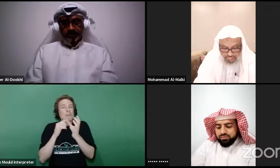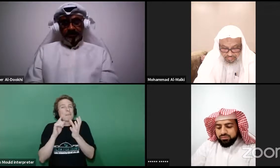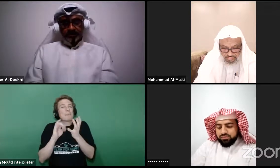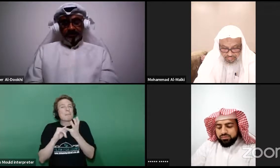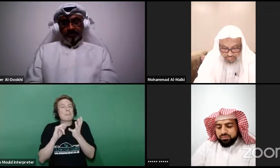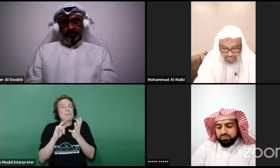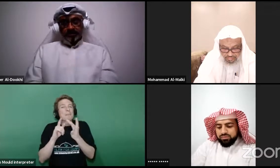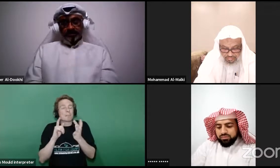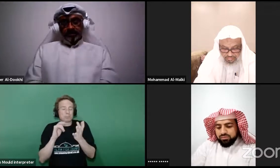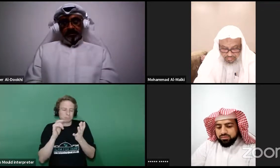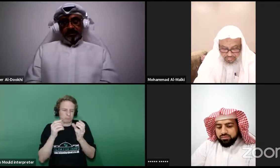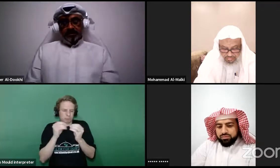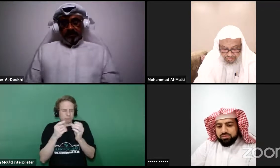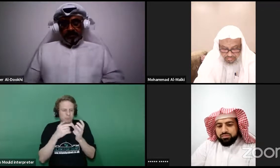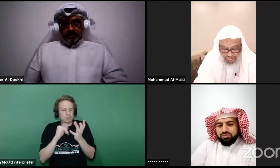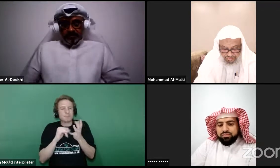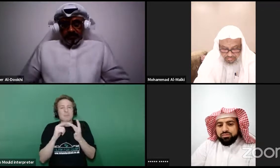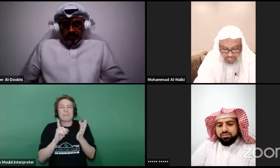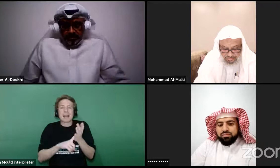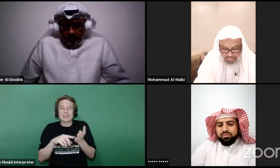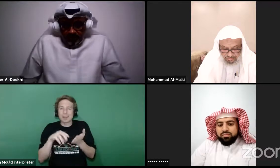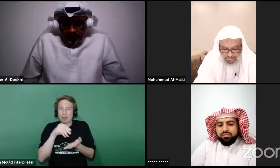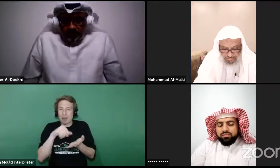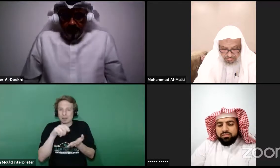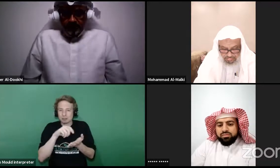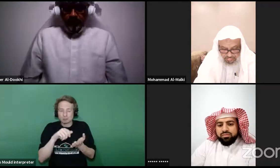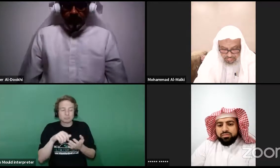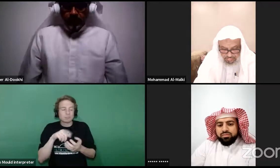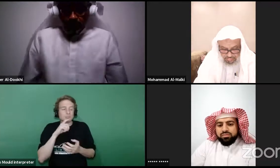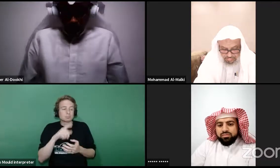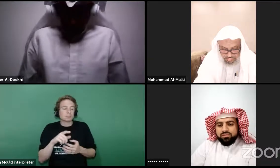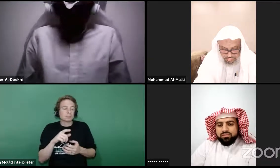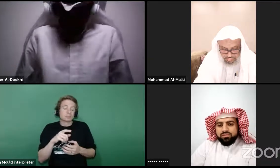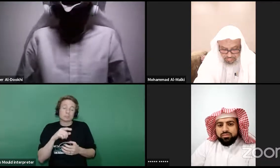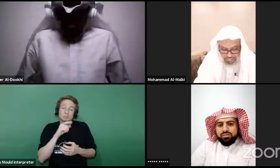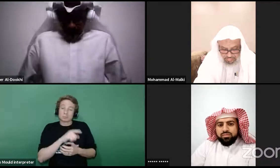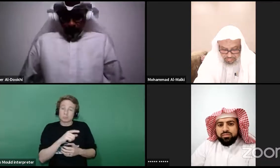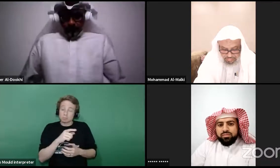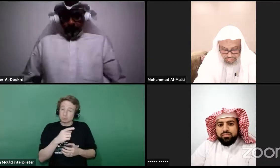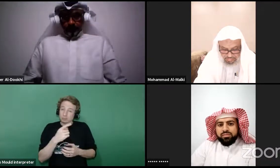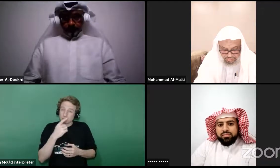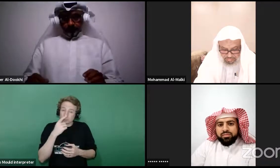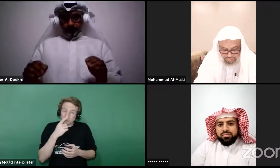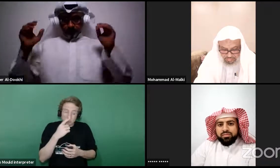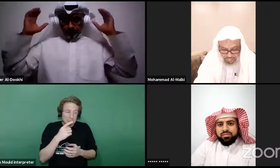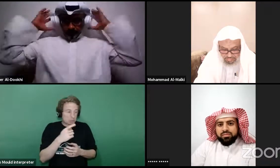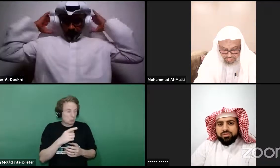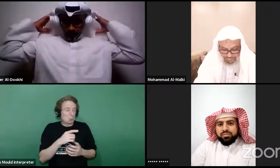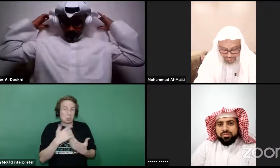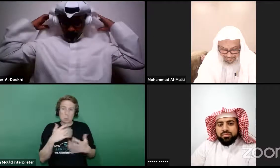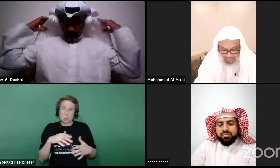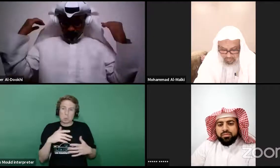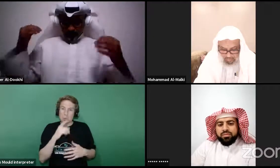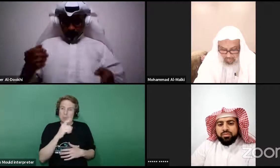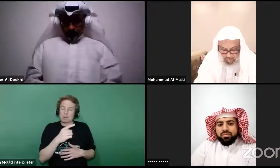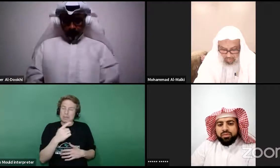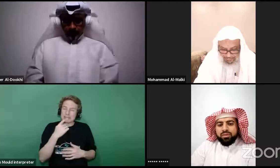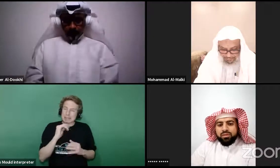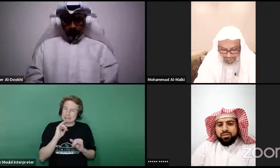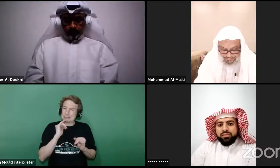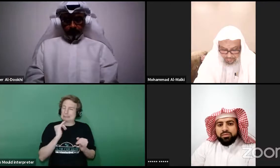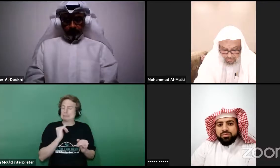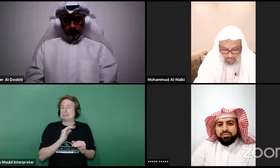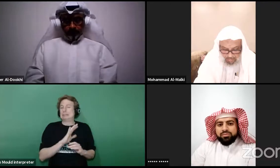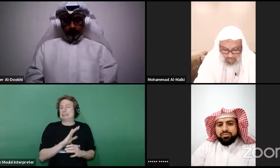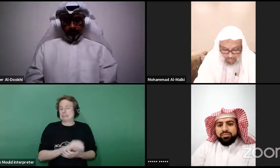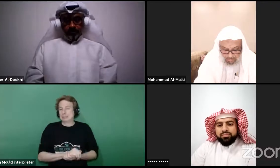but the taste is bitter. And the hypocrite who does not recite the Qur'an is like, the translation says, and I